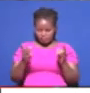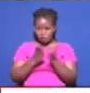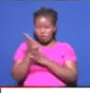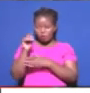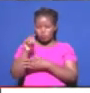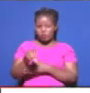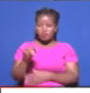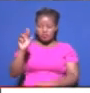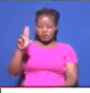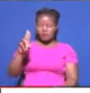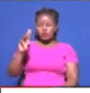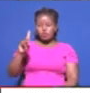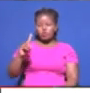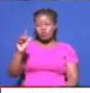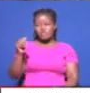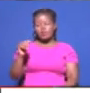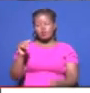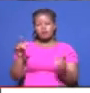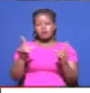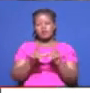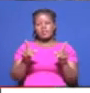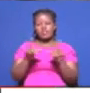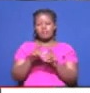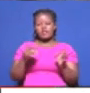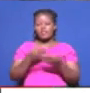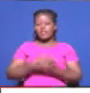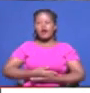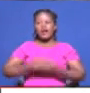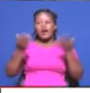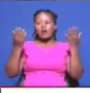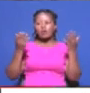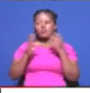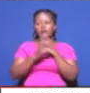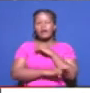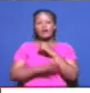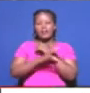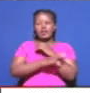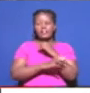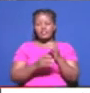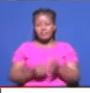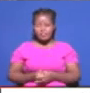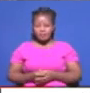UDA ticket in various posts across, of course, the line. Back to you, Carol Njenga.